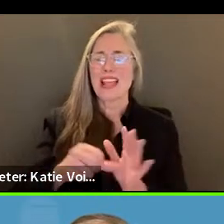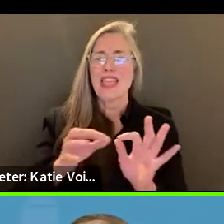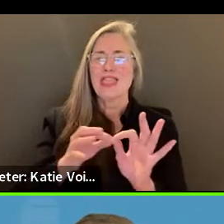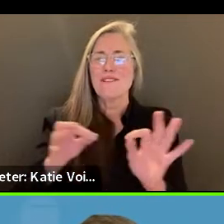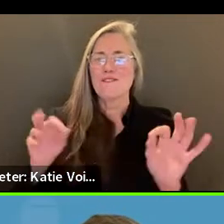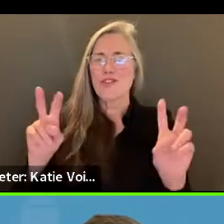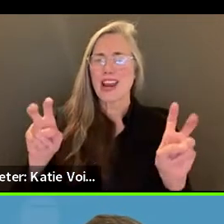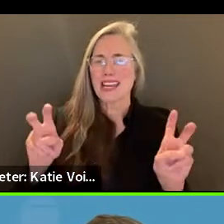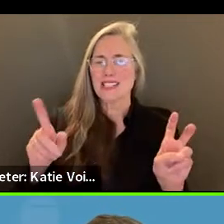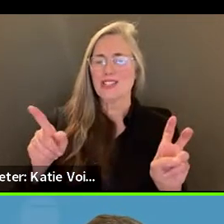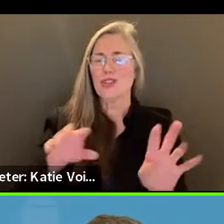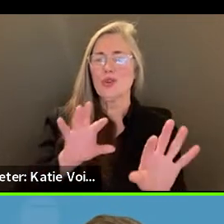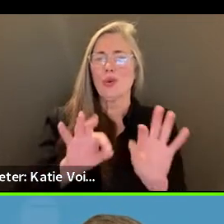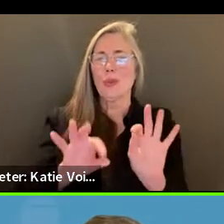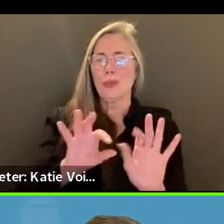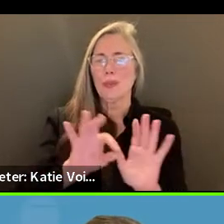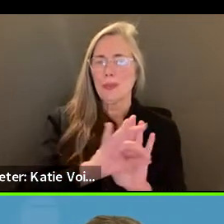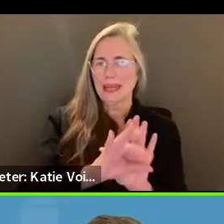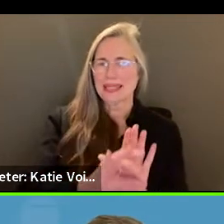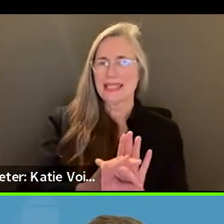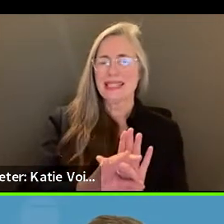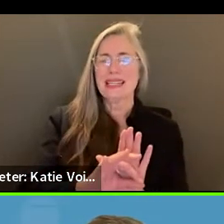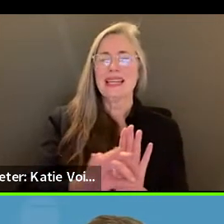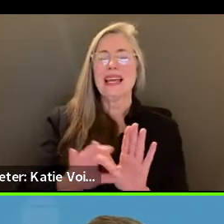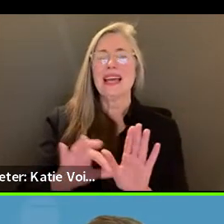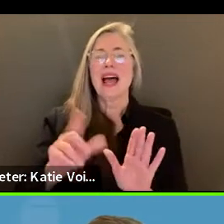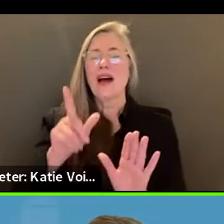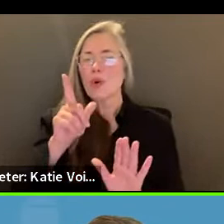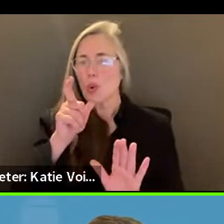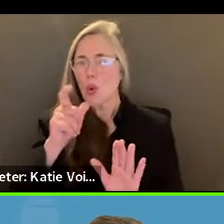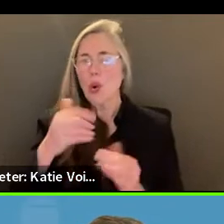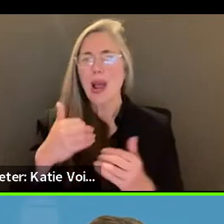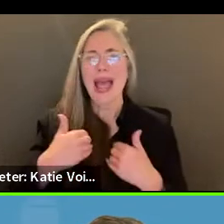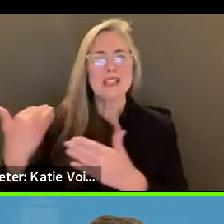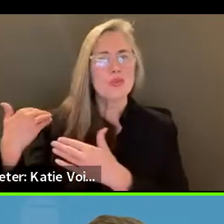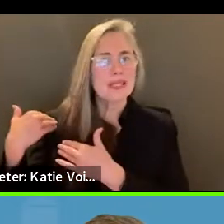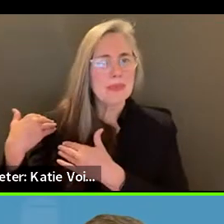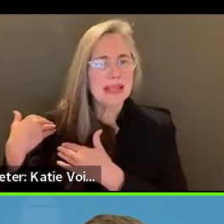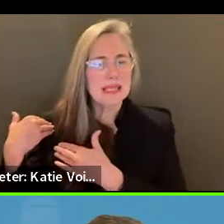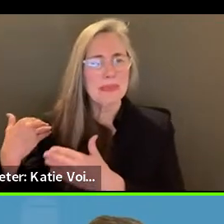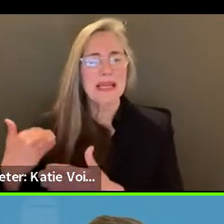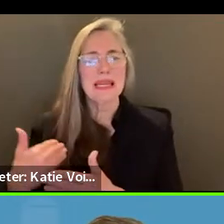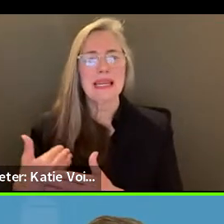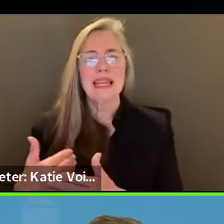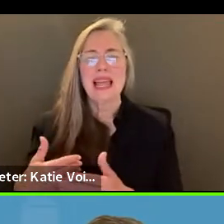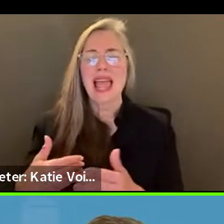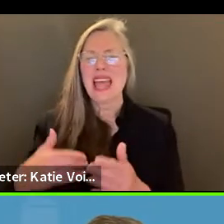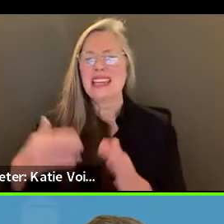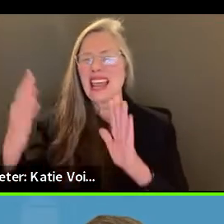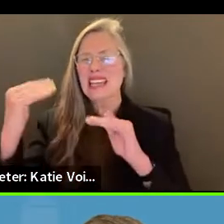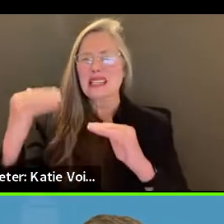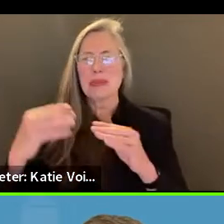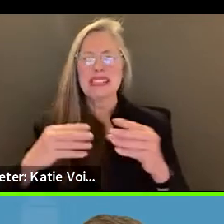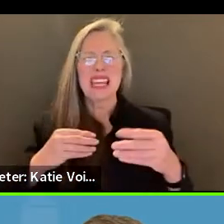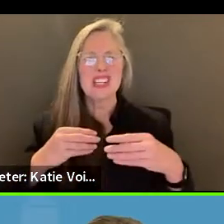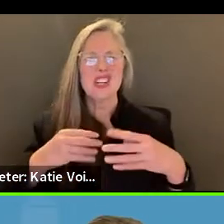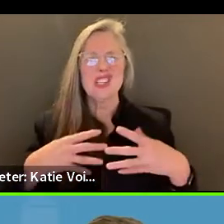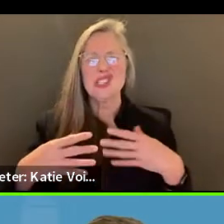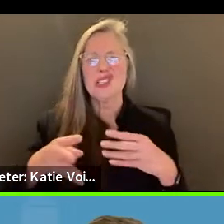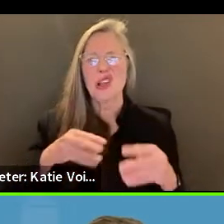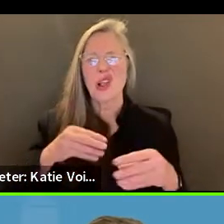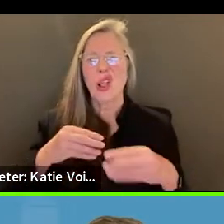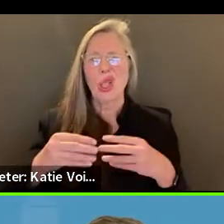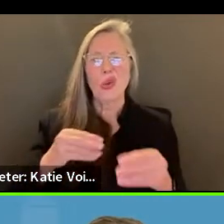had selected, the idea of the onus of responsibility, loose expectations and communication,